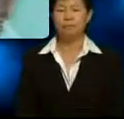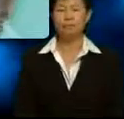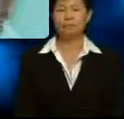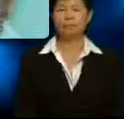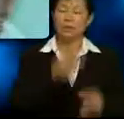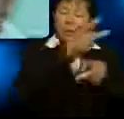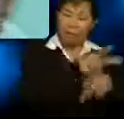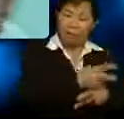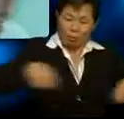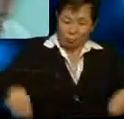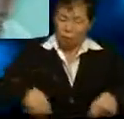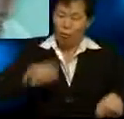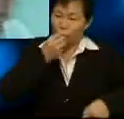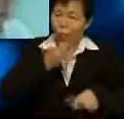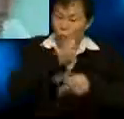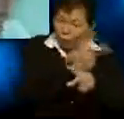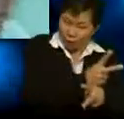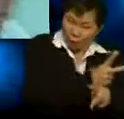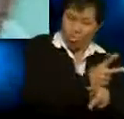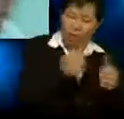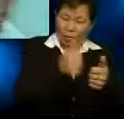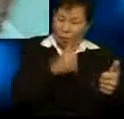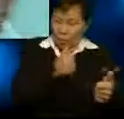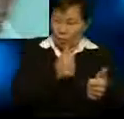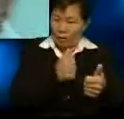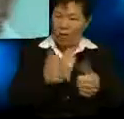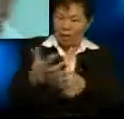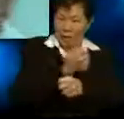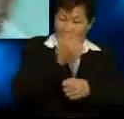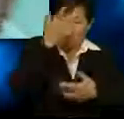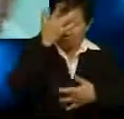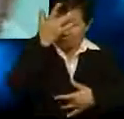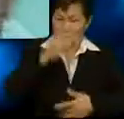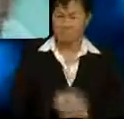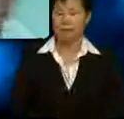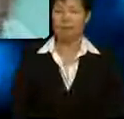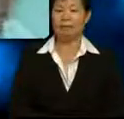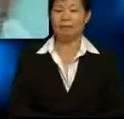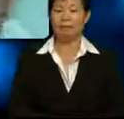Store and cook food properly to help you avoid from getting contagious diseases.